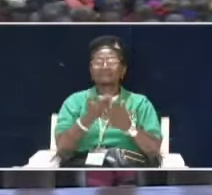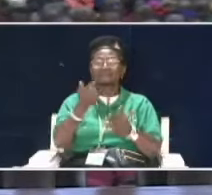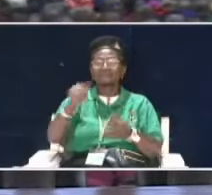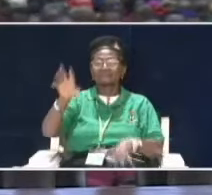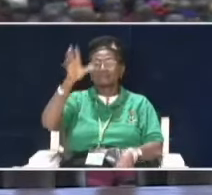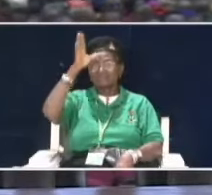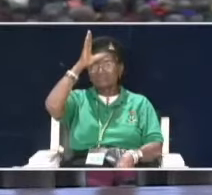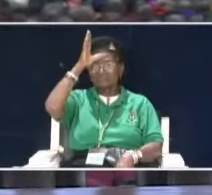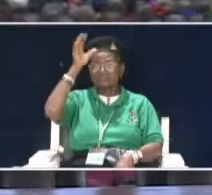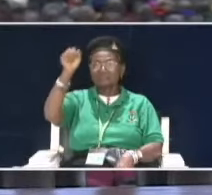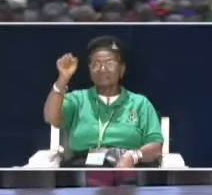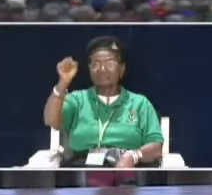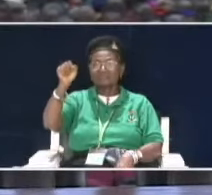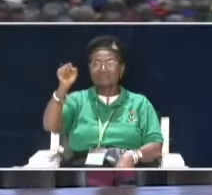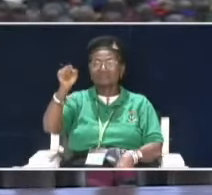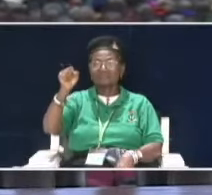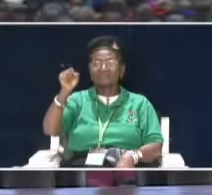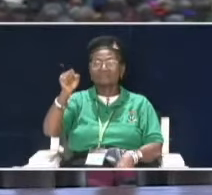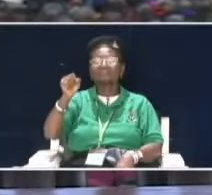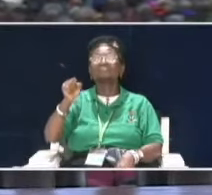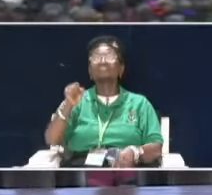fathers in faith in the land,